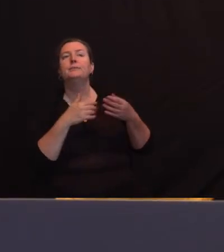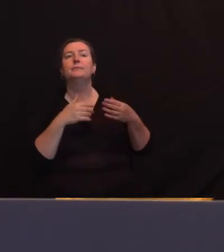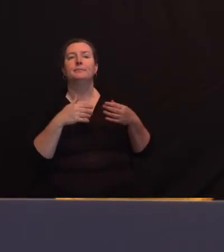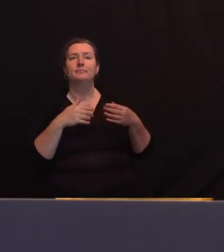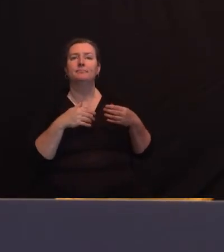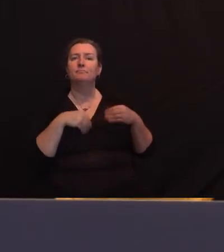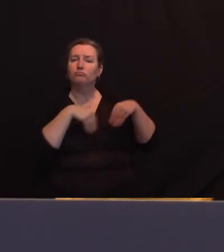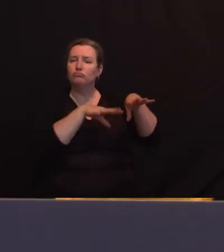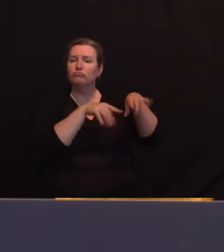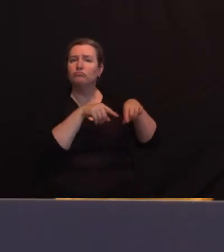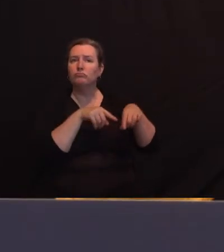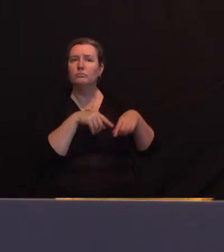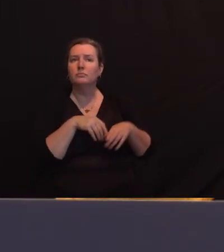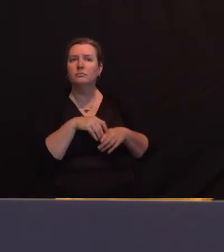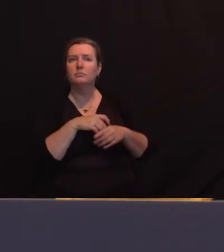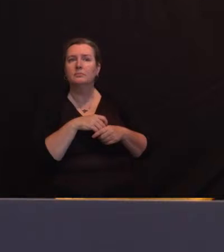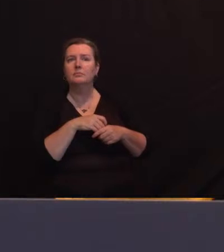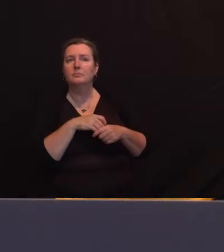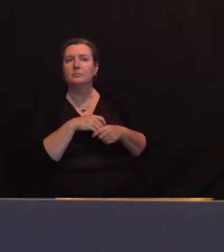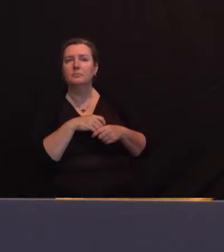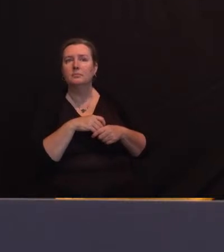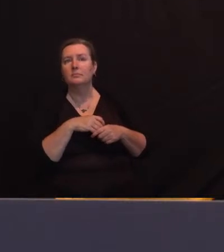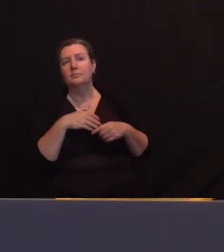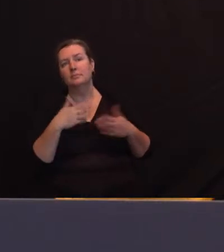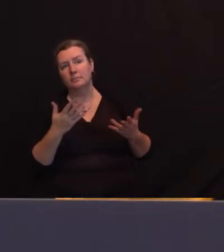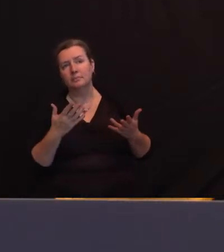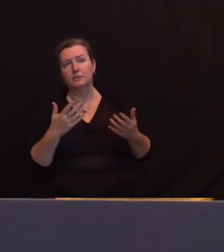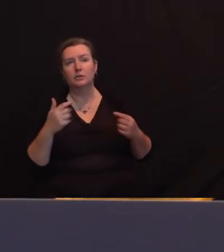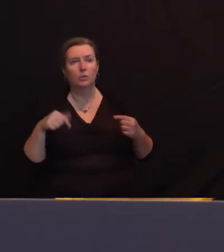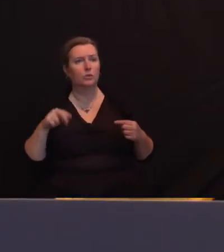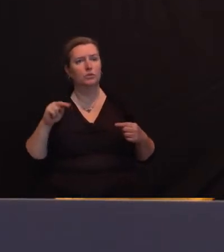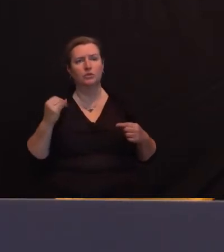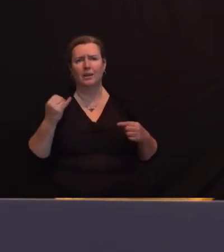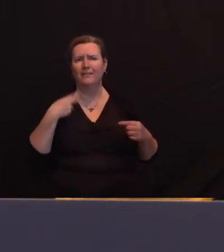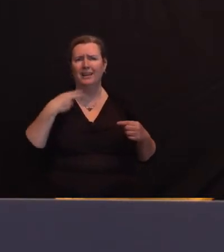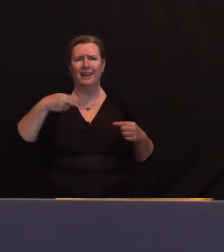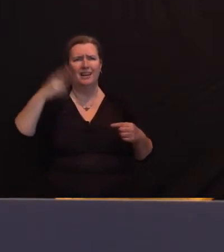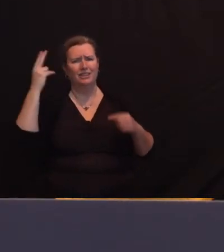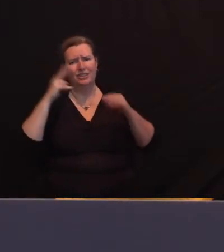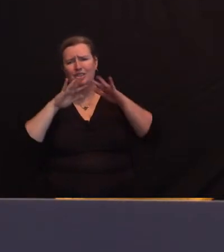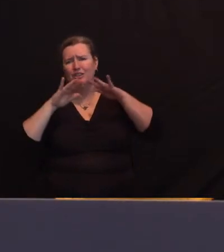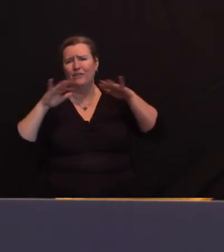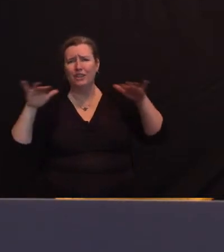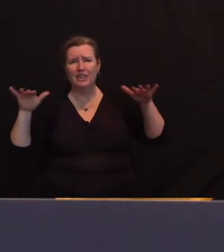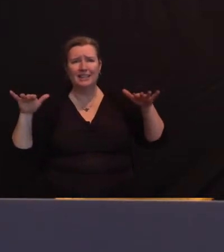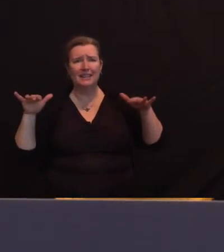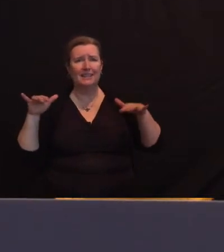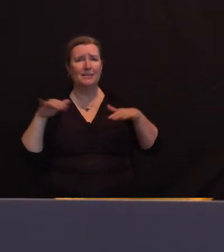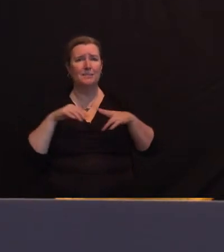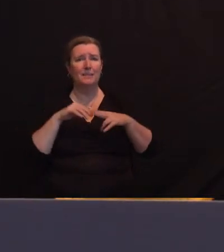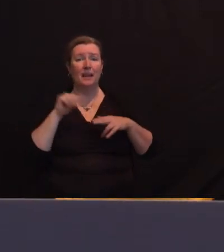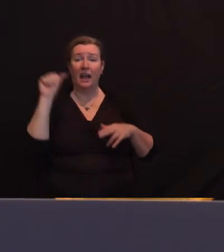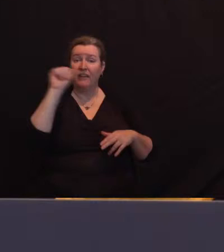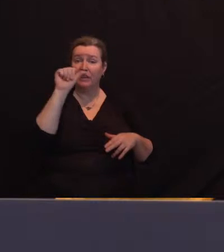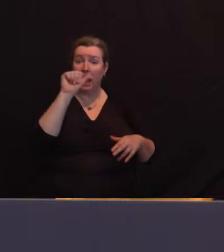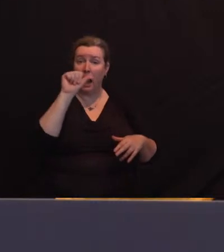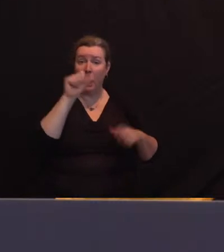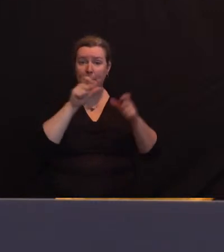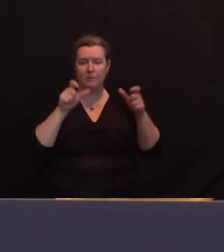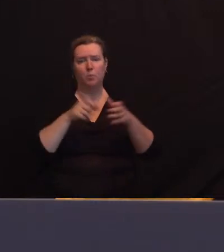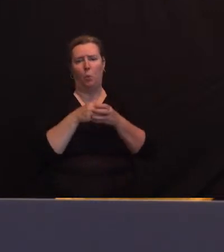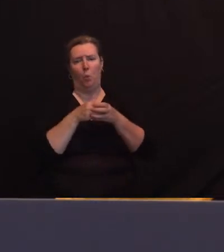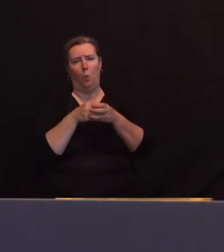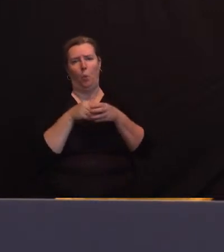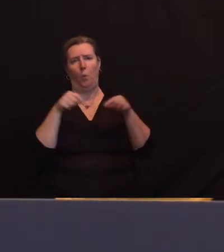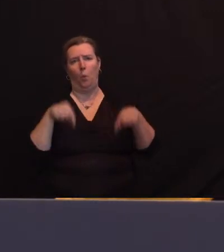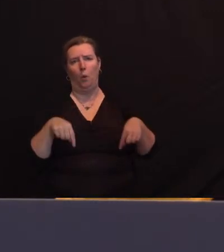to the United States. And for all the diversity we have a very small Afghani population. The big buckets are